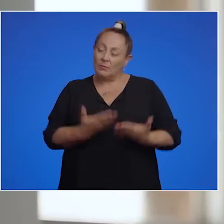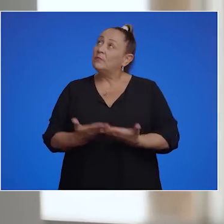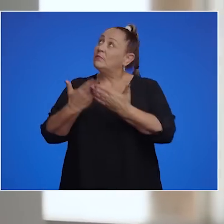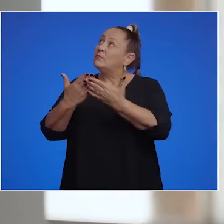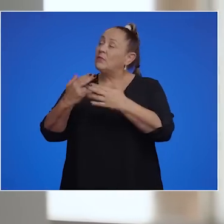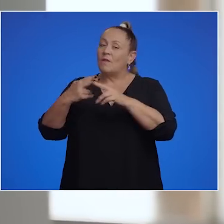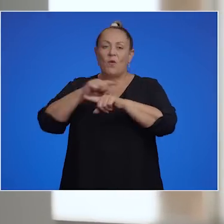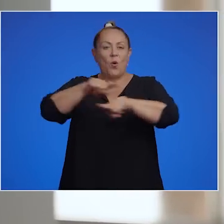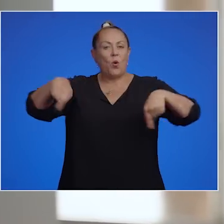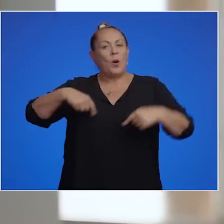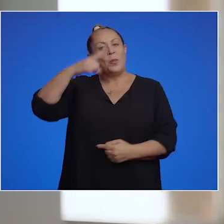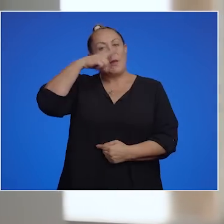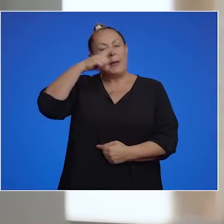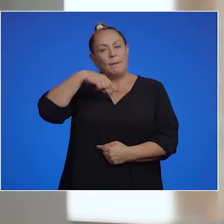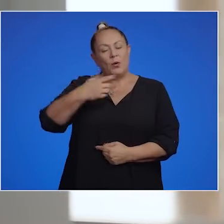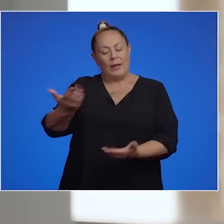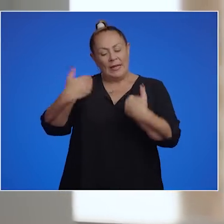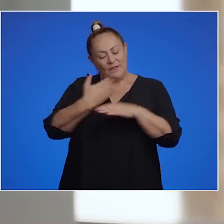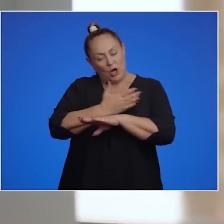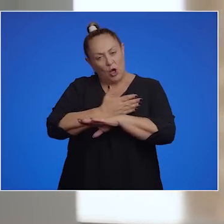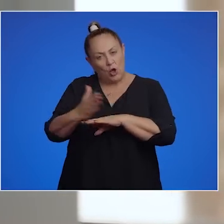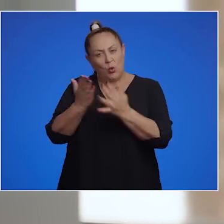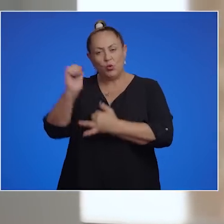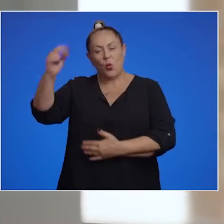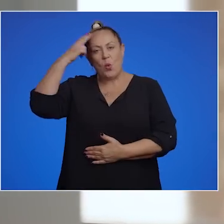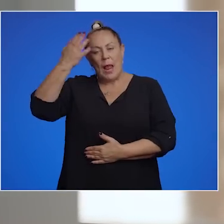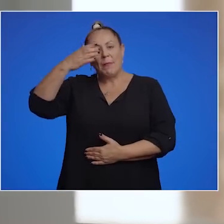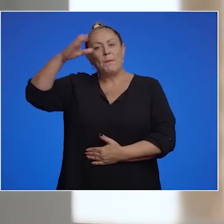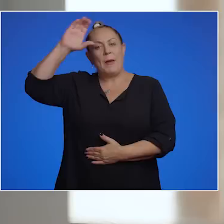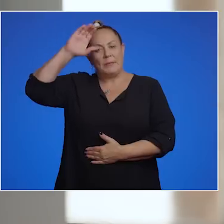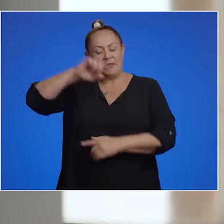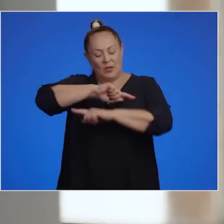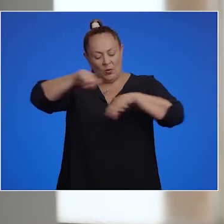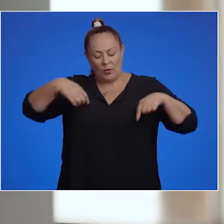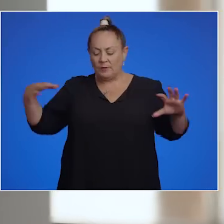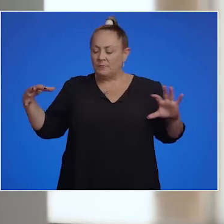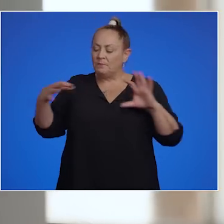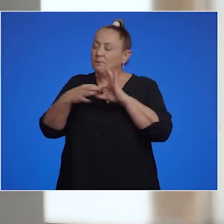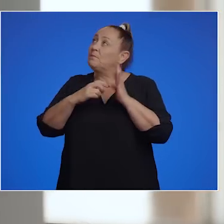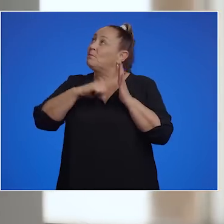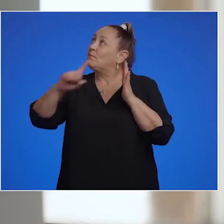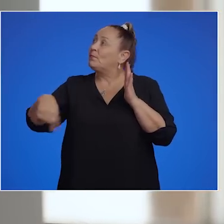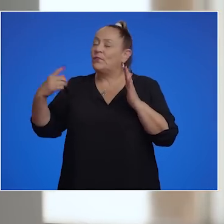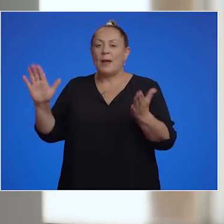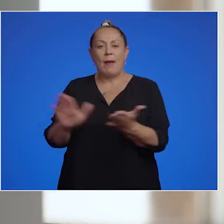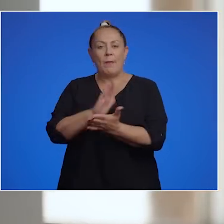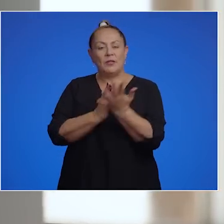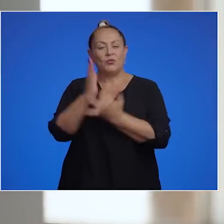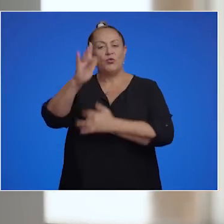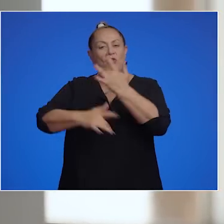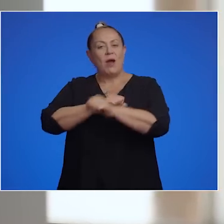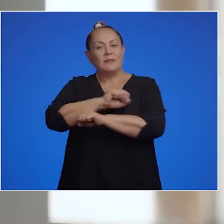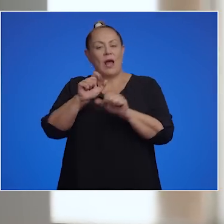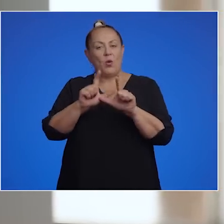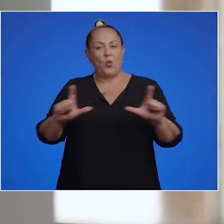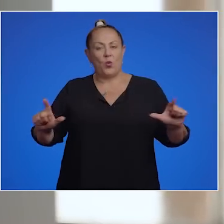the oblations of your people, that renewed by confession of your name and by baptism, they may attain unending happiness